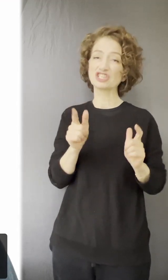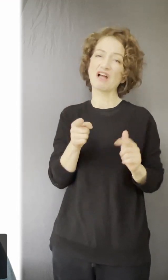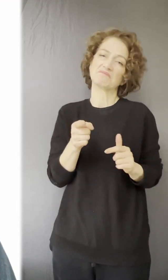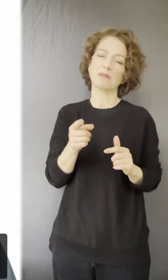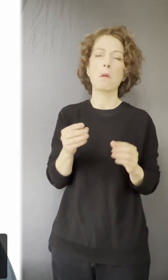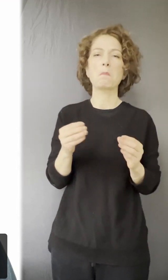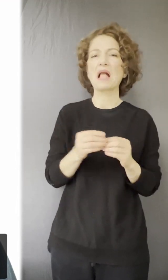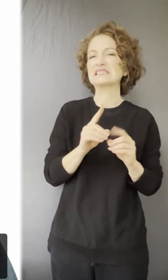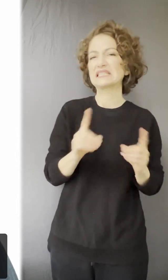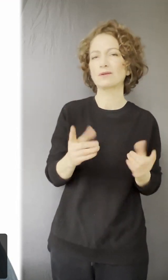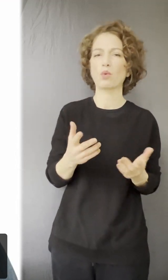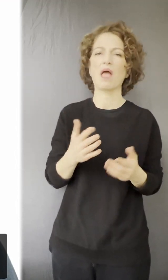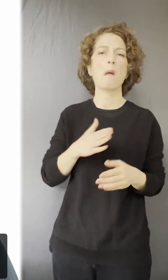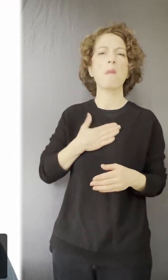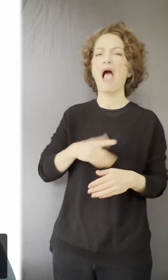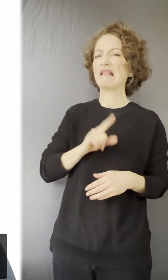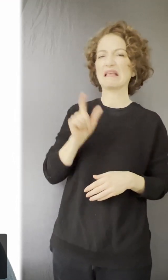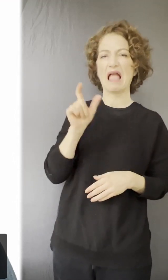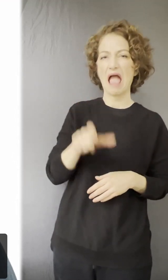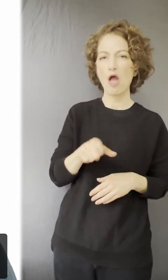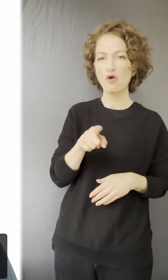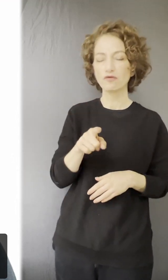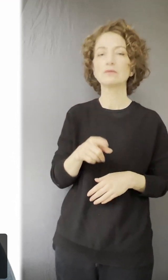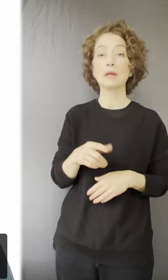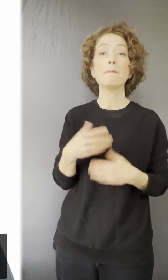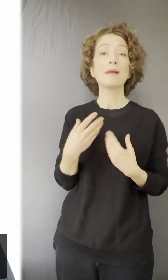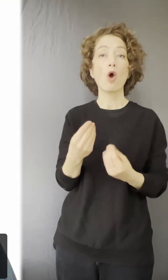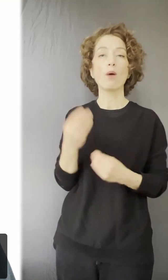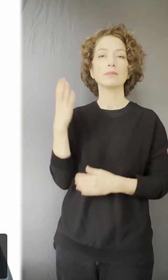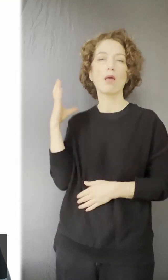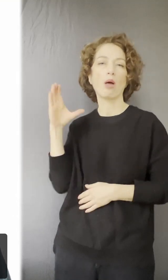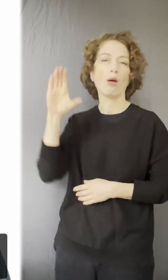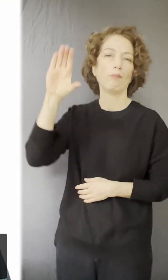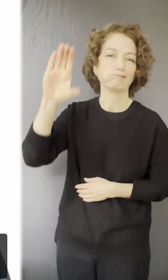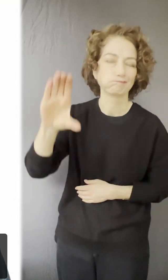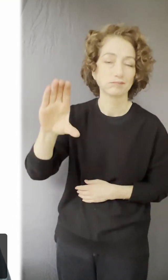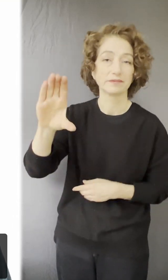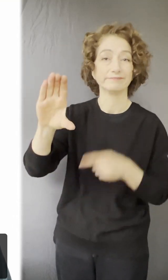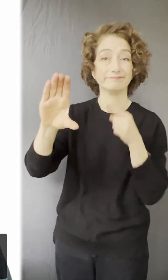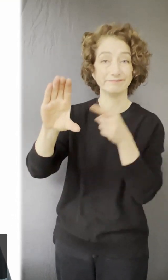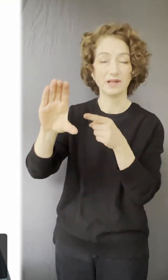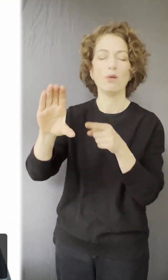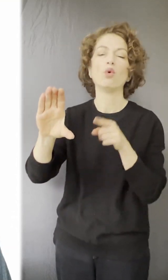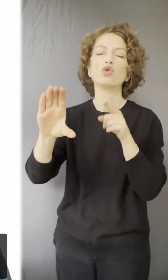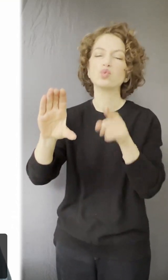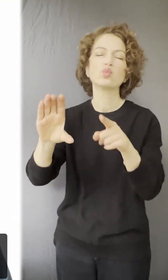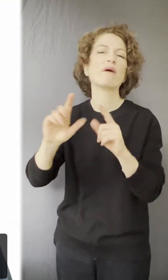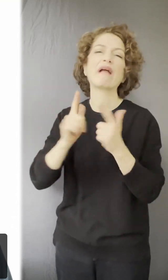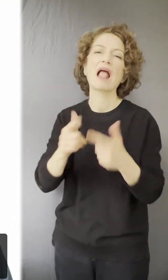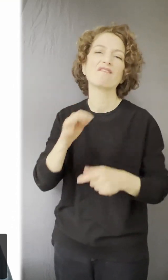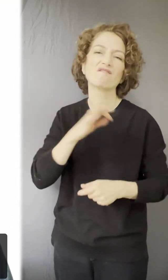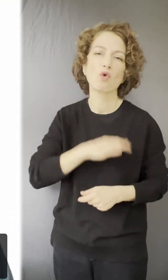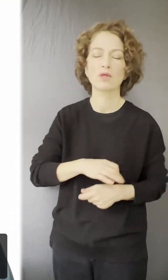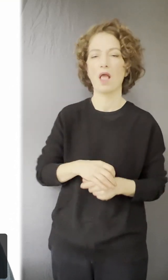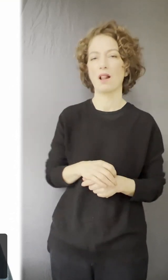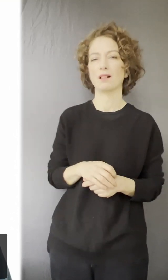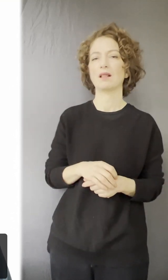of liabilities being placed on bodies deemed unfit for society. Liability